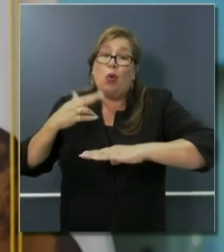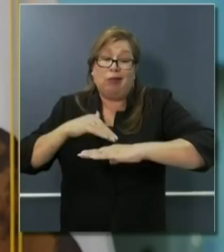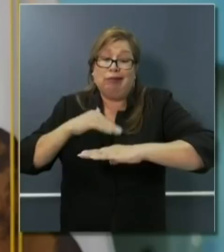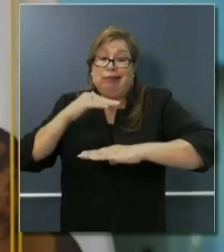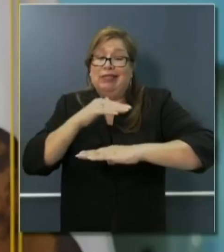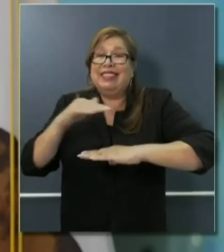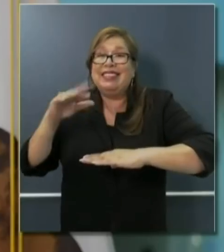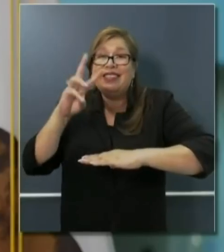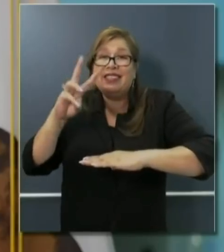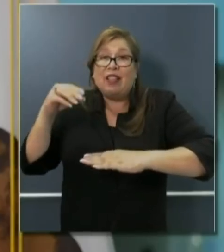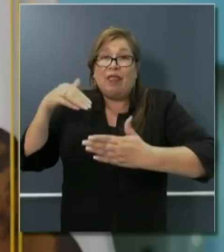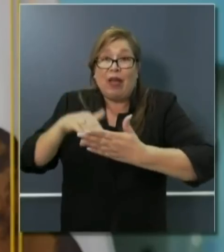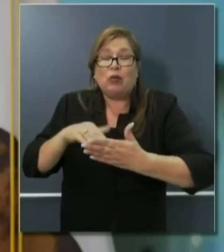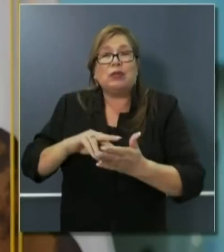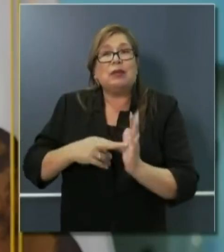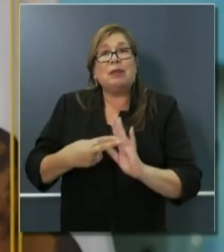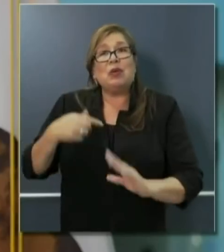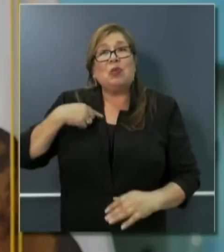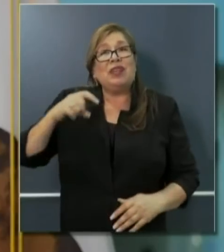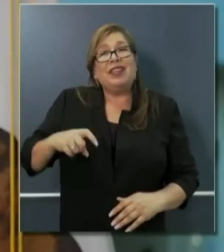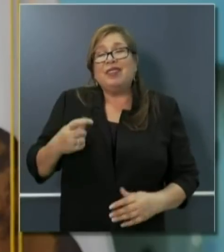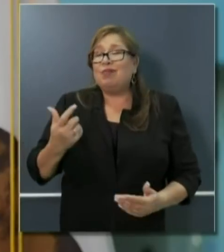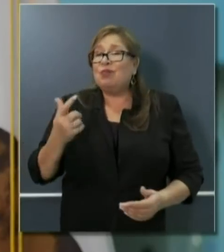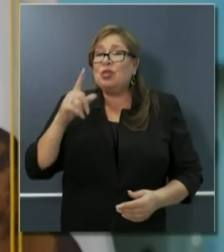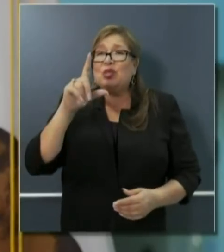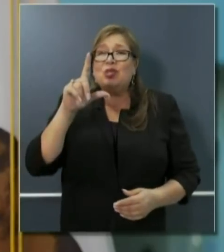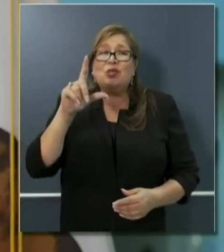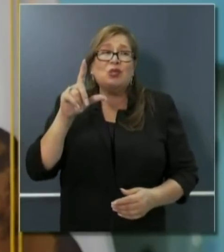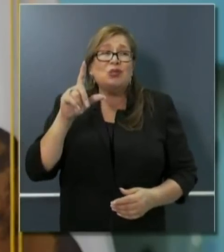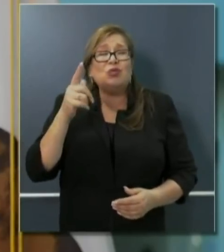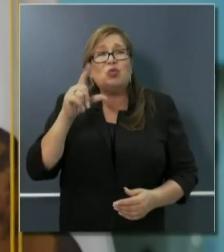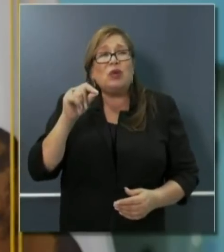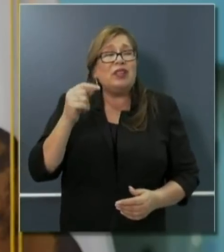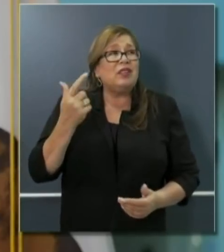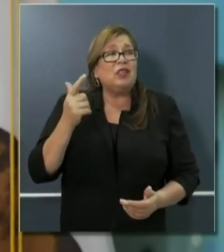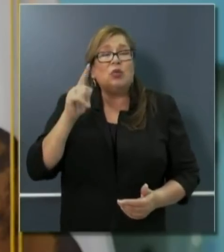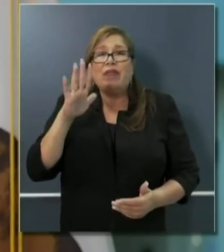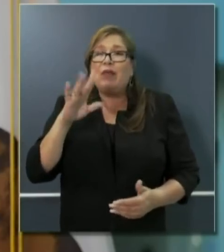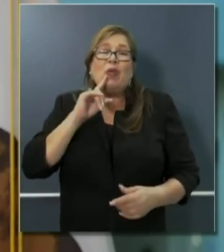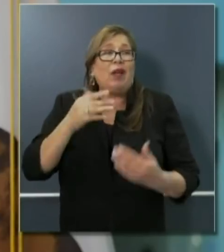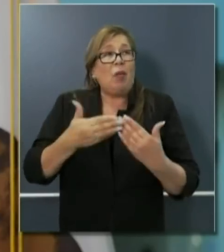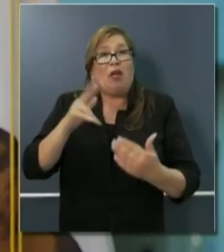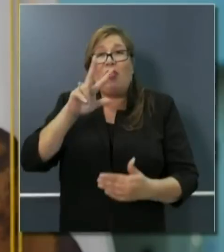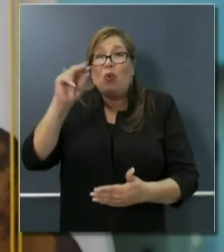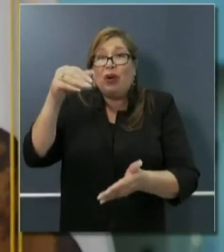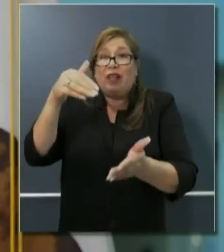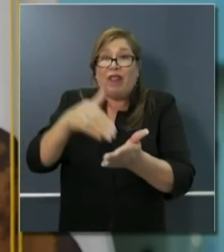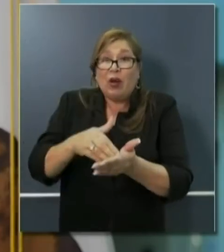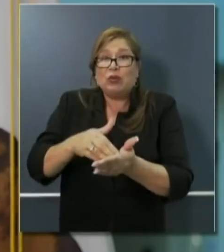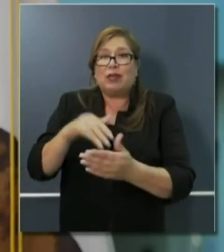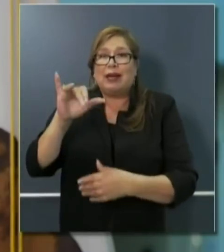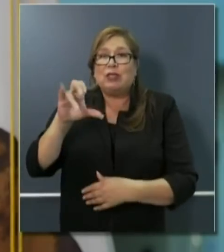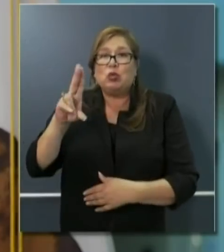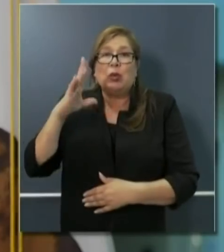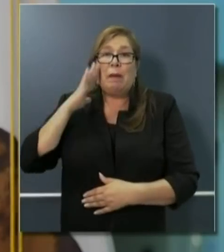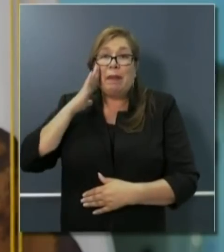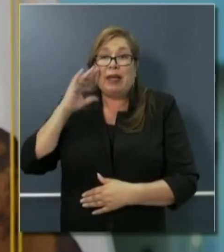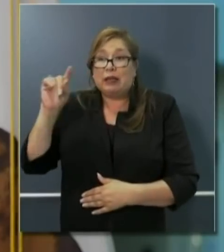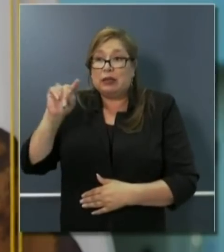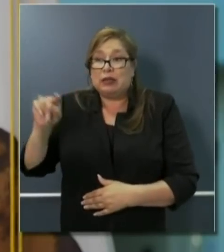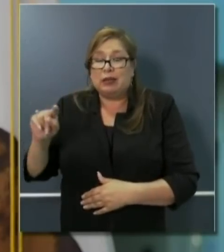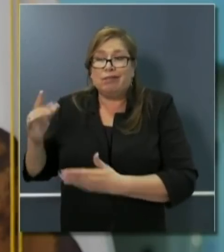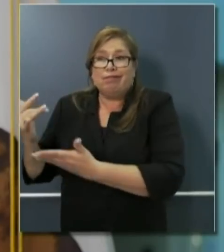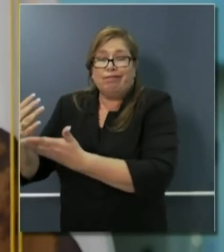roughly 20, 25, closer to 30,000 ICU beds and ventilators. And we are working hard to complement our